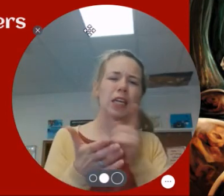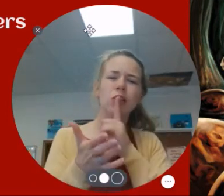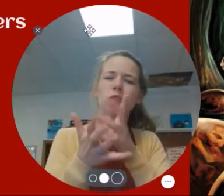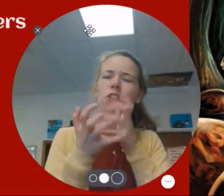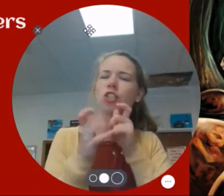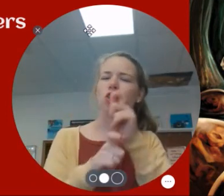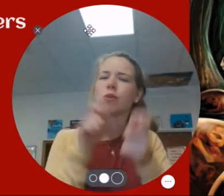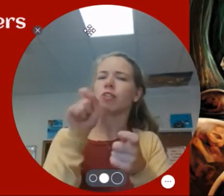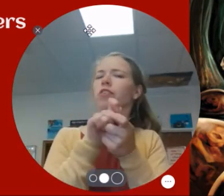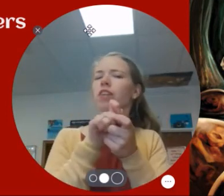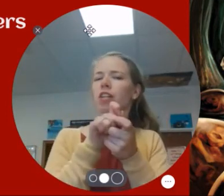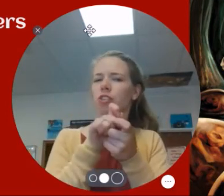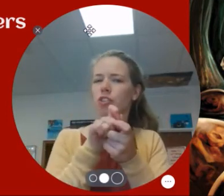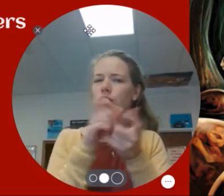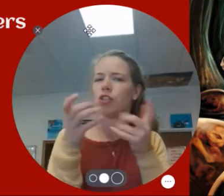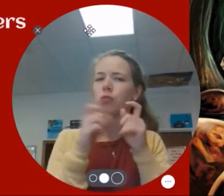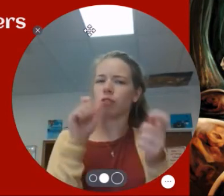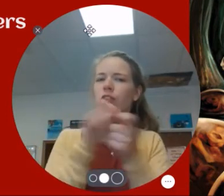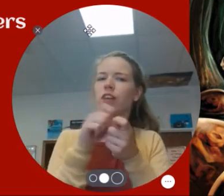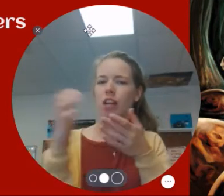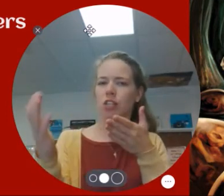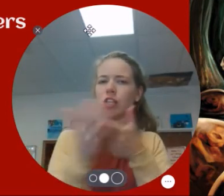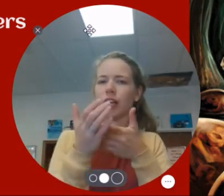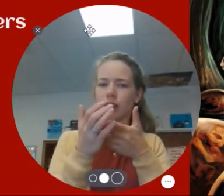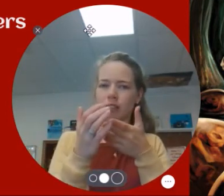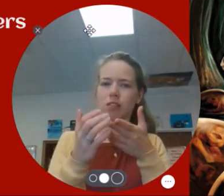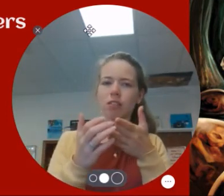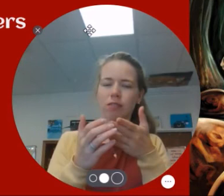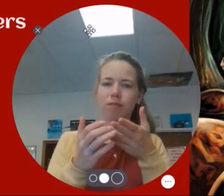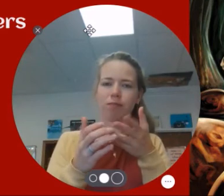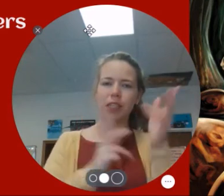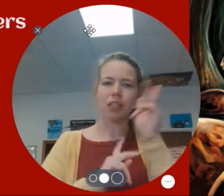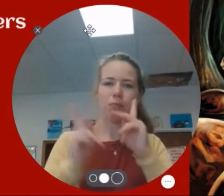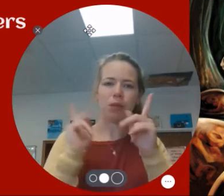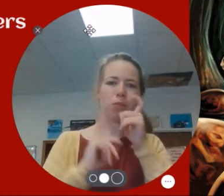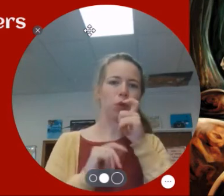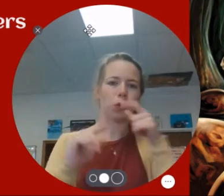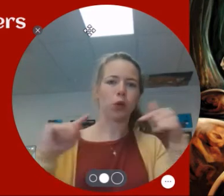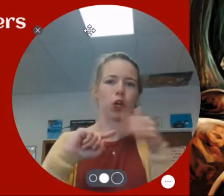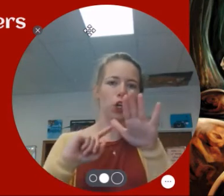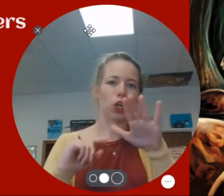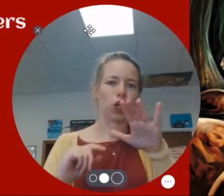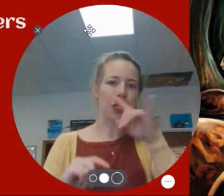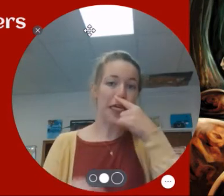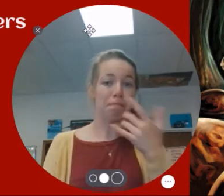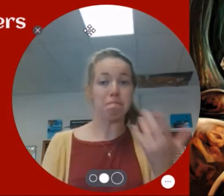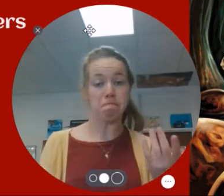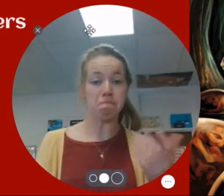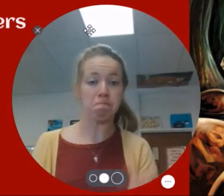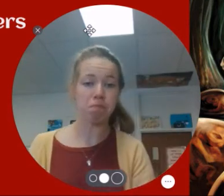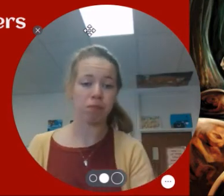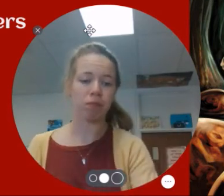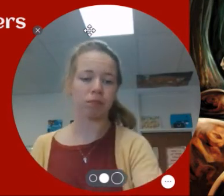big thing is really she just wants revenge. She wants revenge against people who hurt her